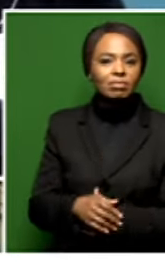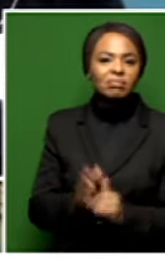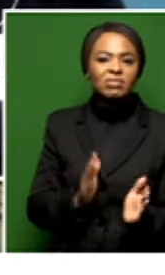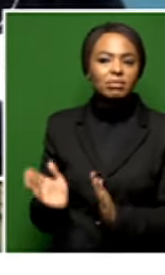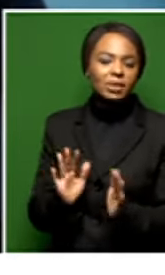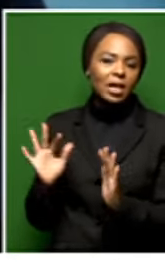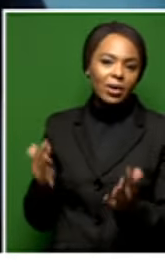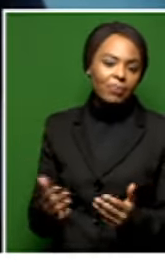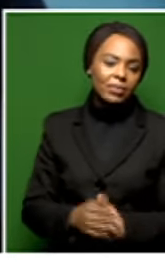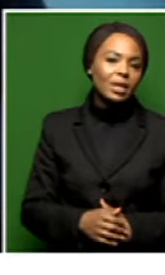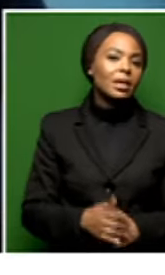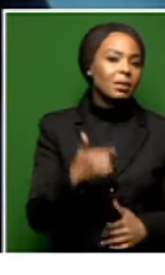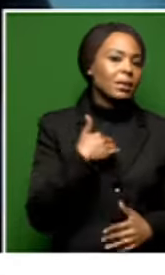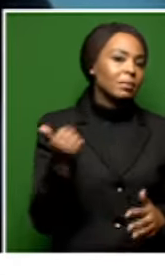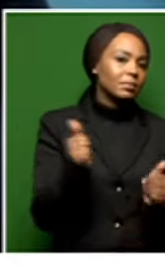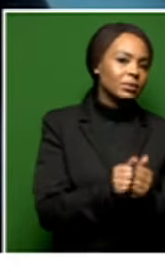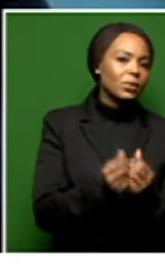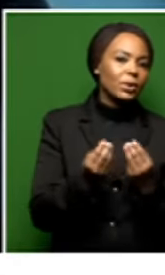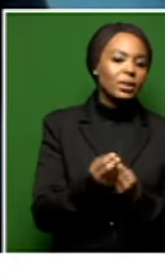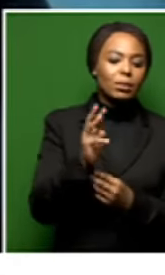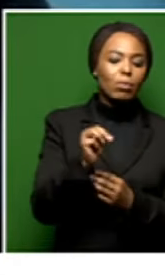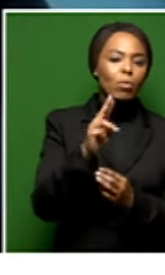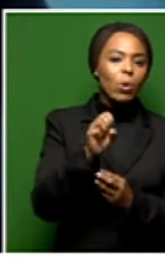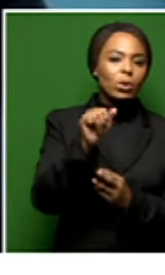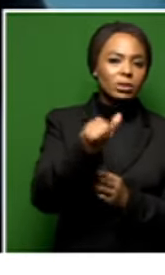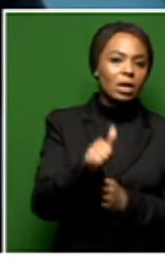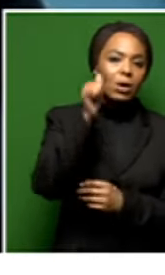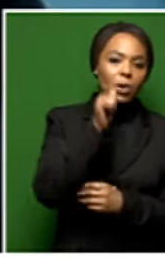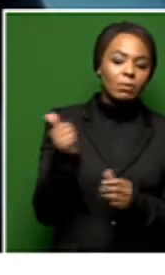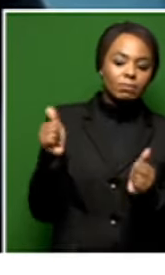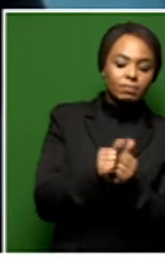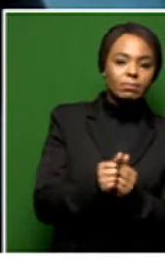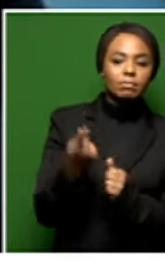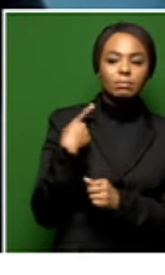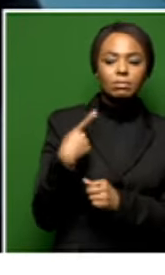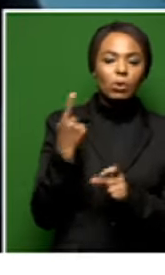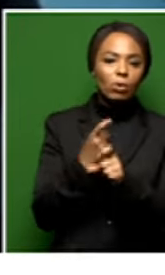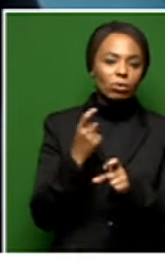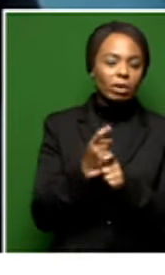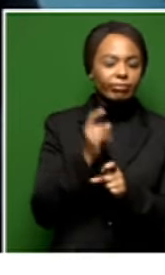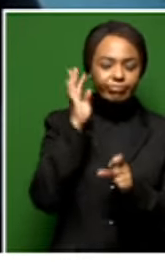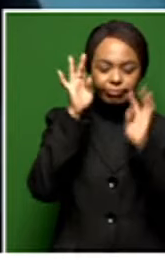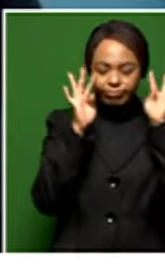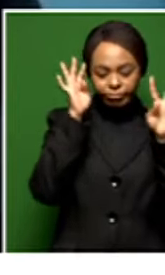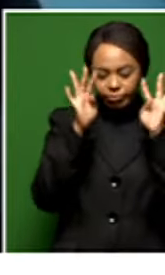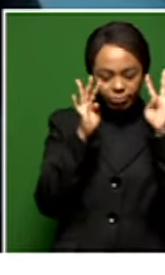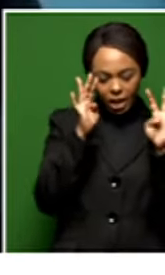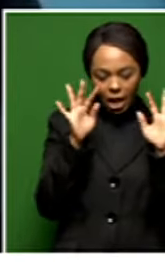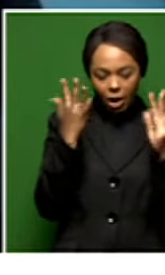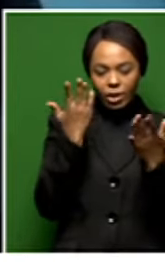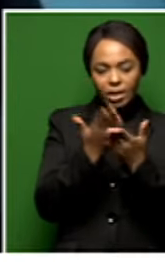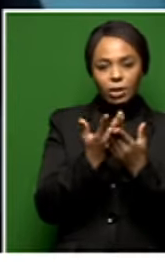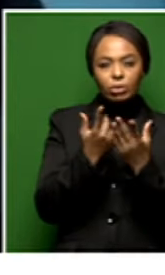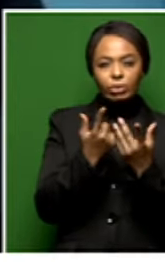So I co-created with Musa right here, and when we co-created it, we always think of it in a storytelling